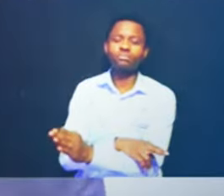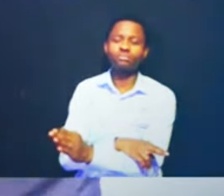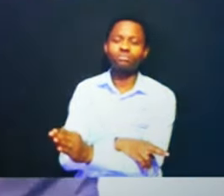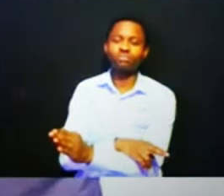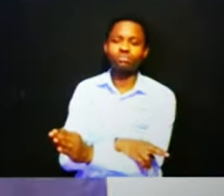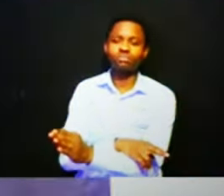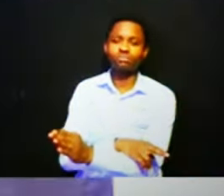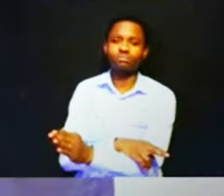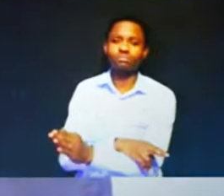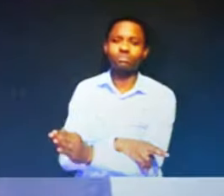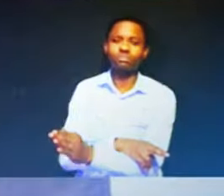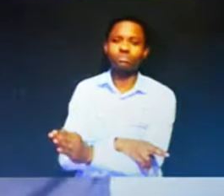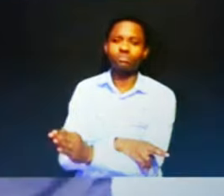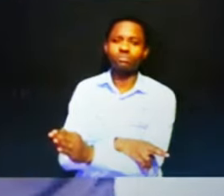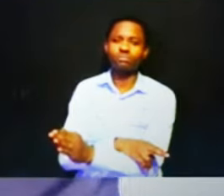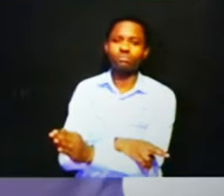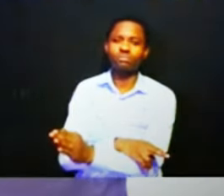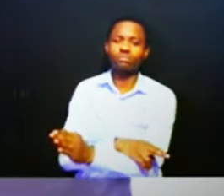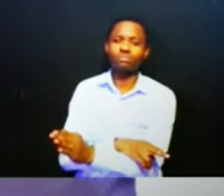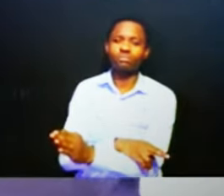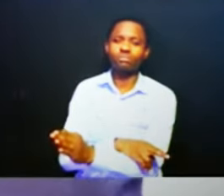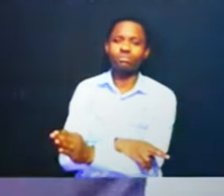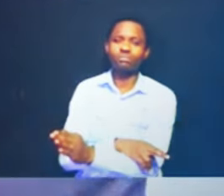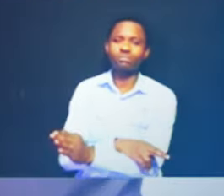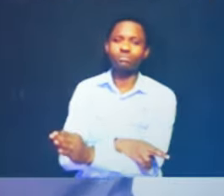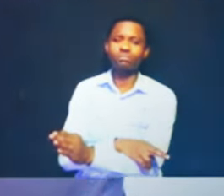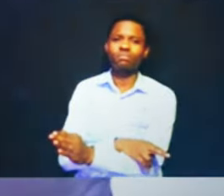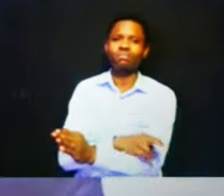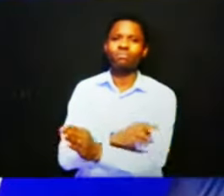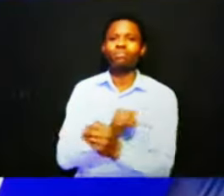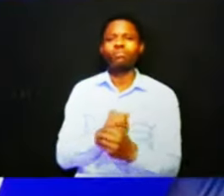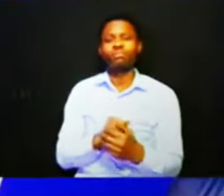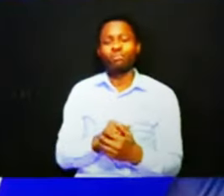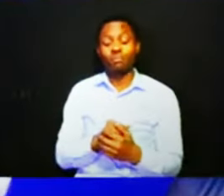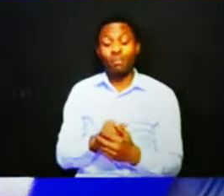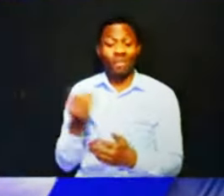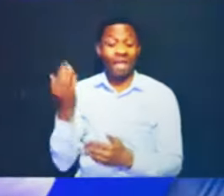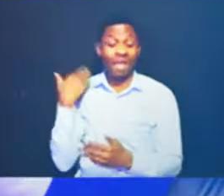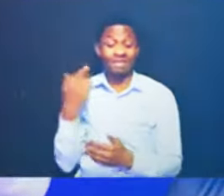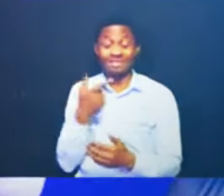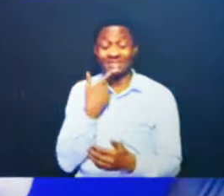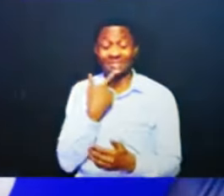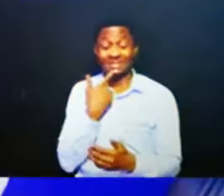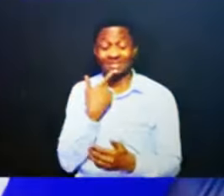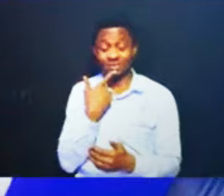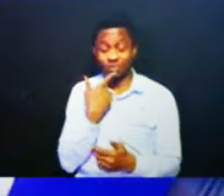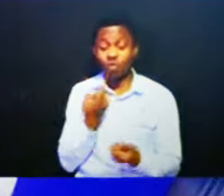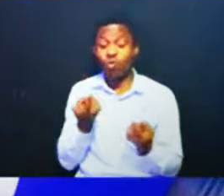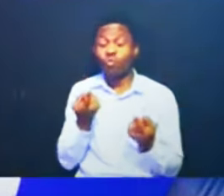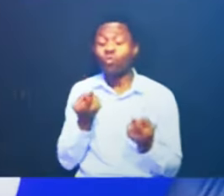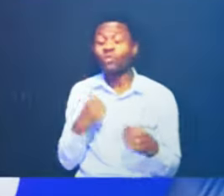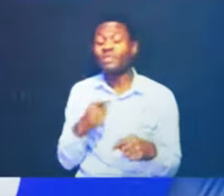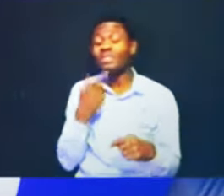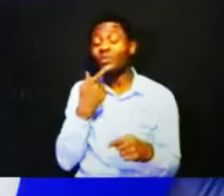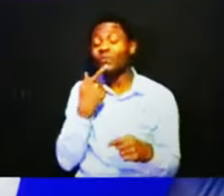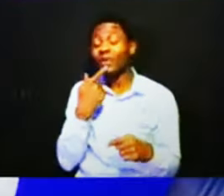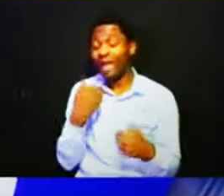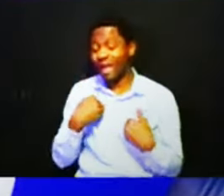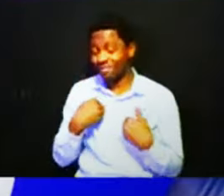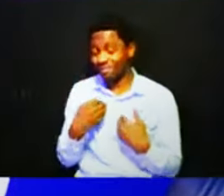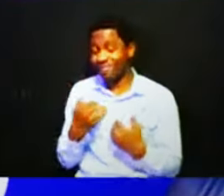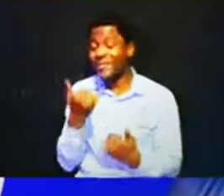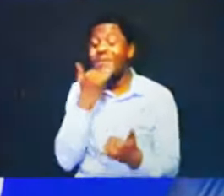Tetra, Mosiano. Now, Munchumo, if you want. Now, the other time we're saying that when we are talking about offenses, we don't mean